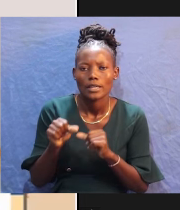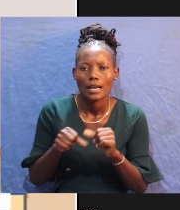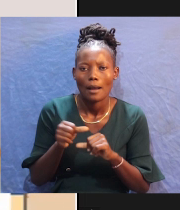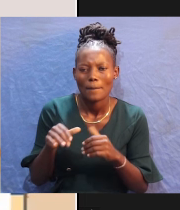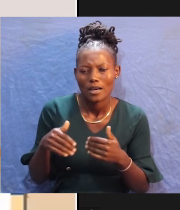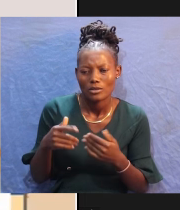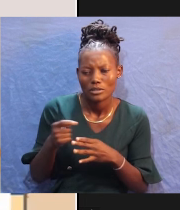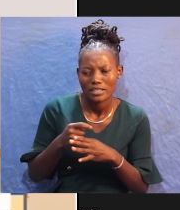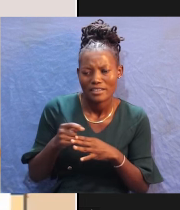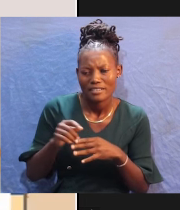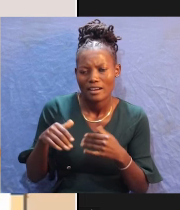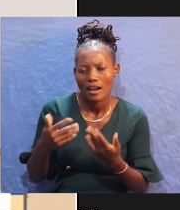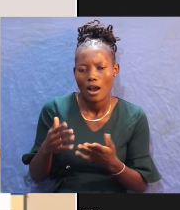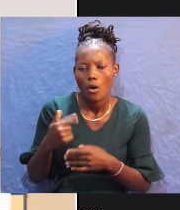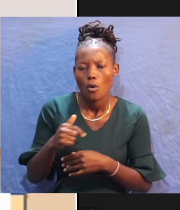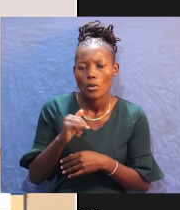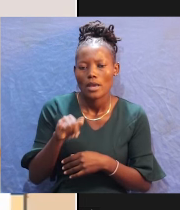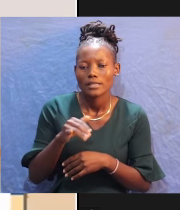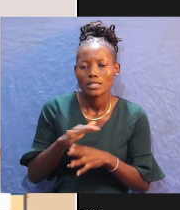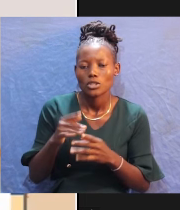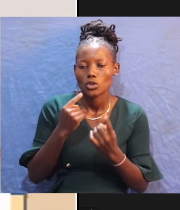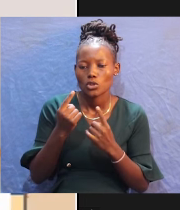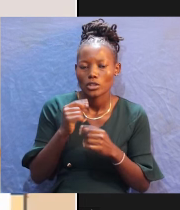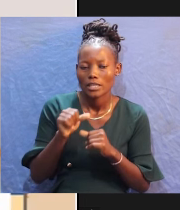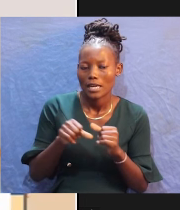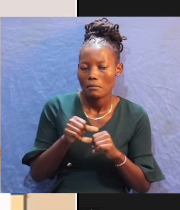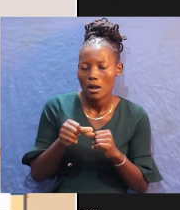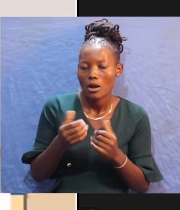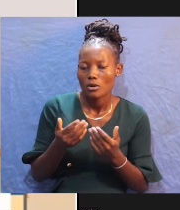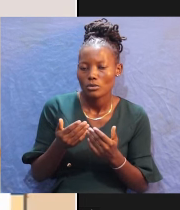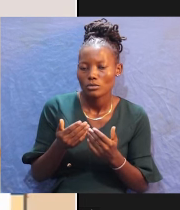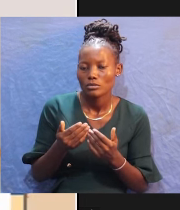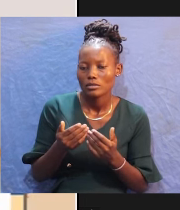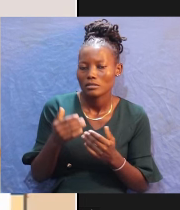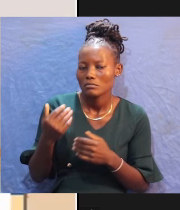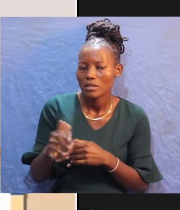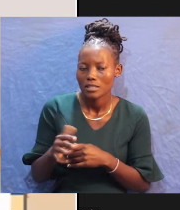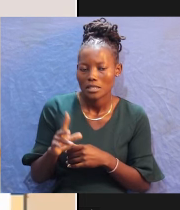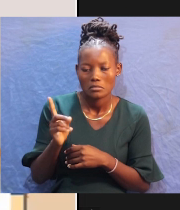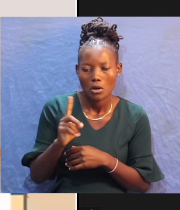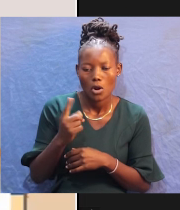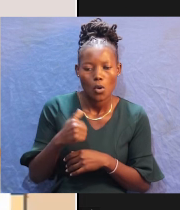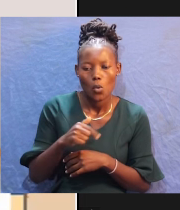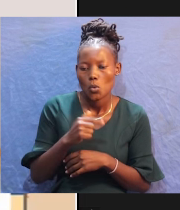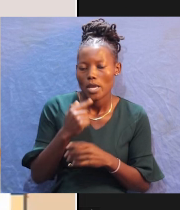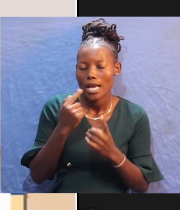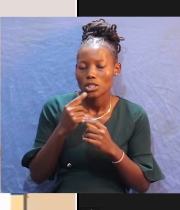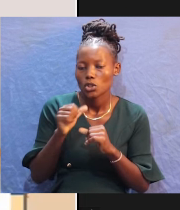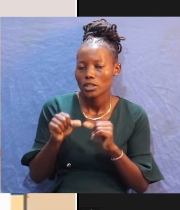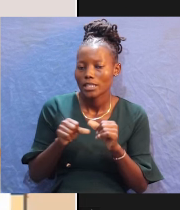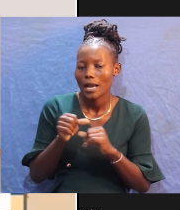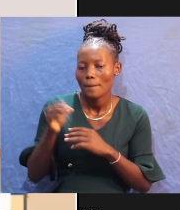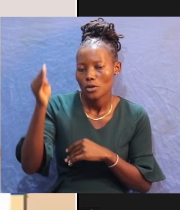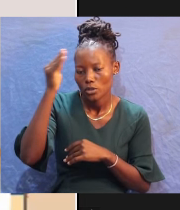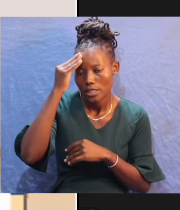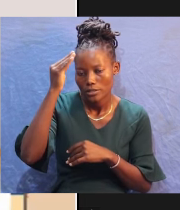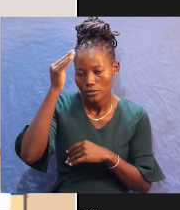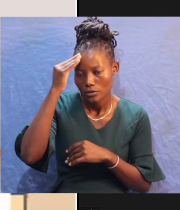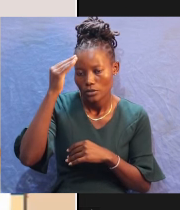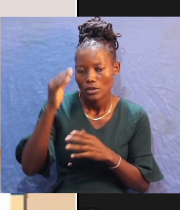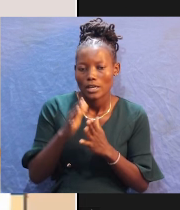about how did they communicate between them. Did they use some kind of non-verbal communication? Did they use just